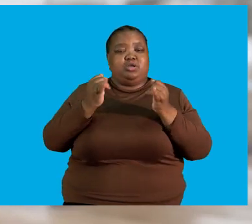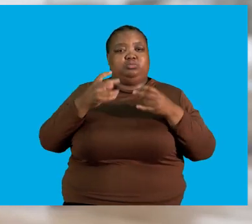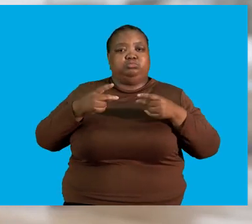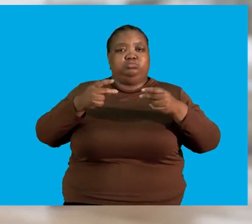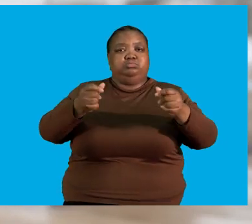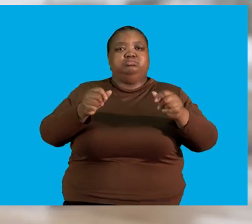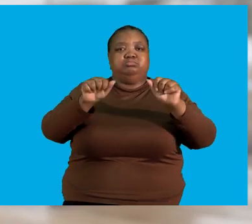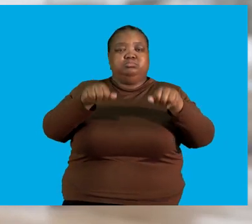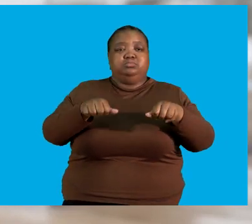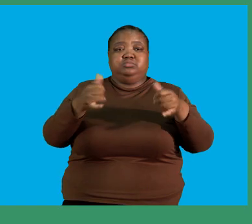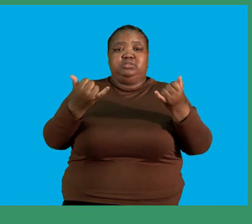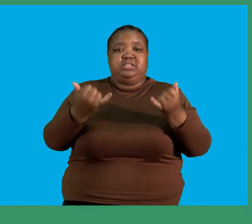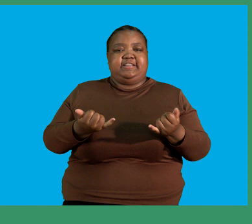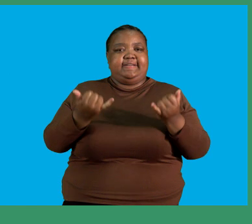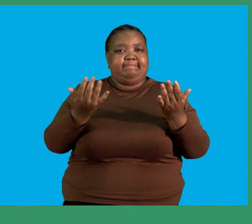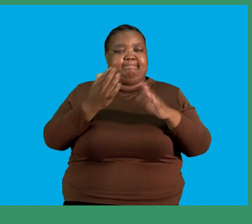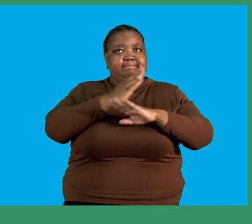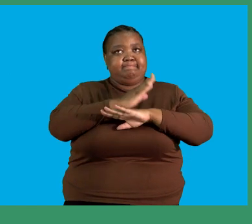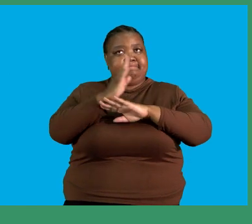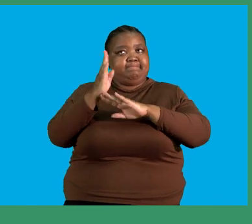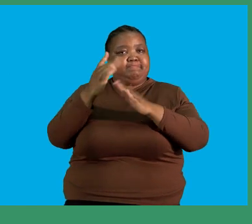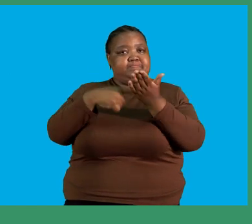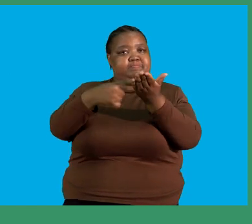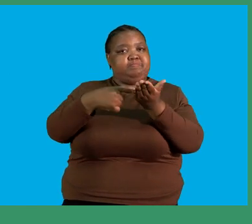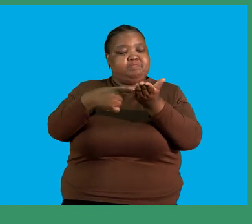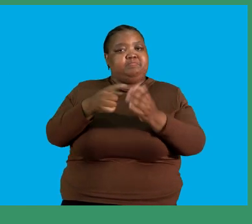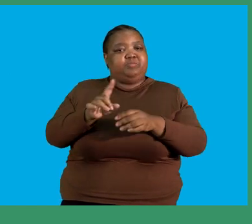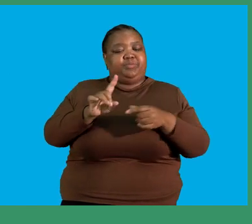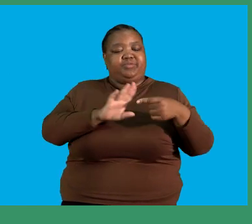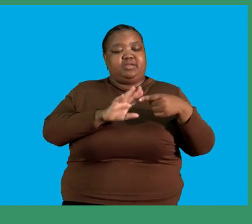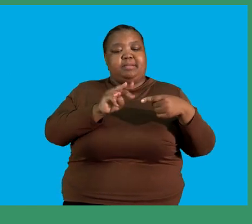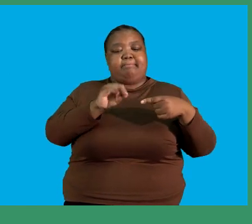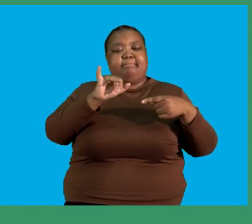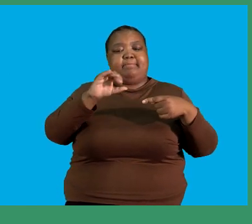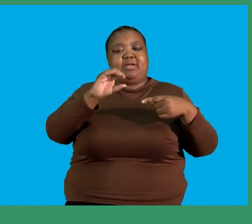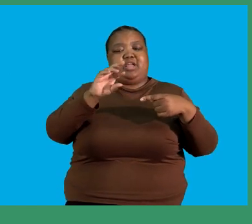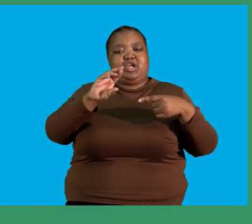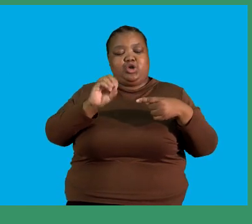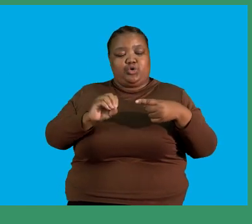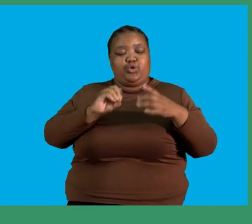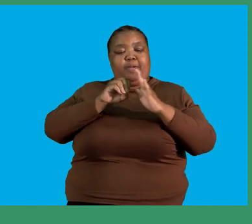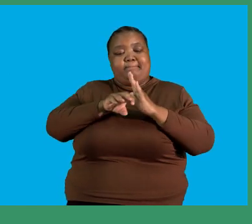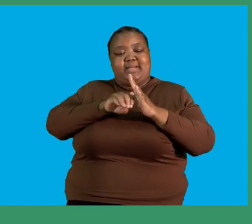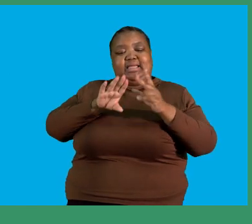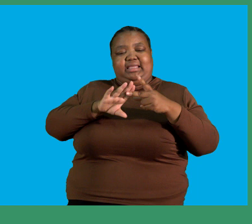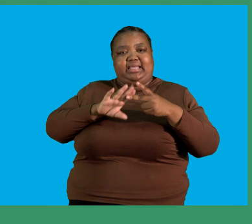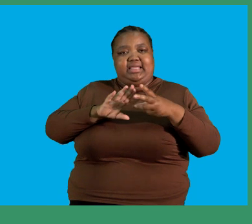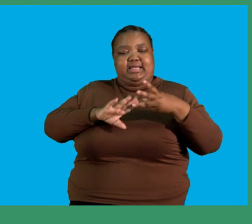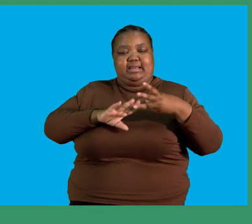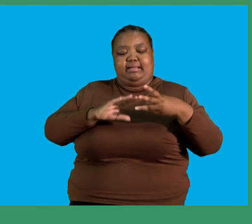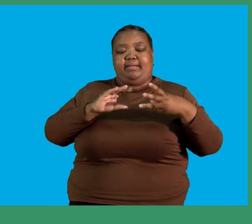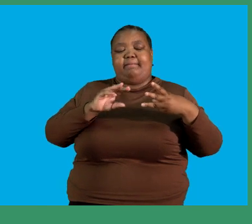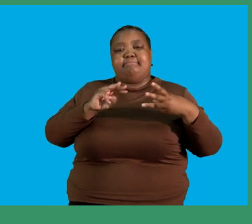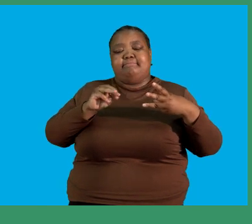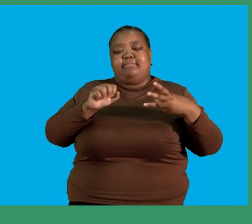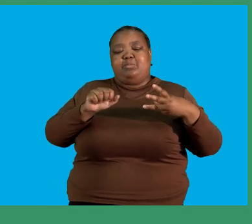Now, grade 11s, let's quickly look at what we have covered so far. We have looked at the micro, the